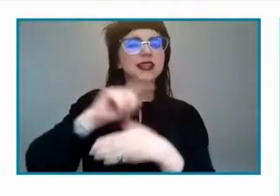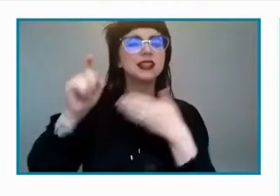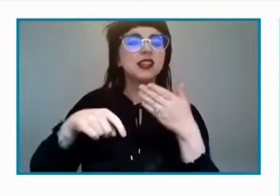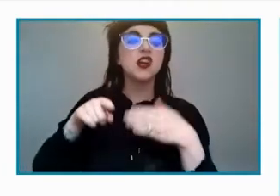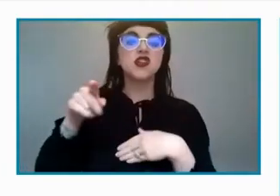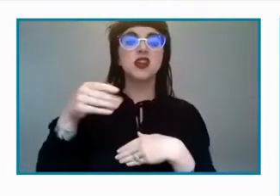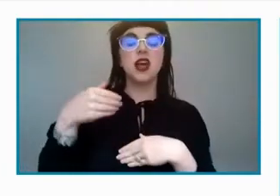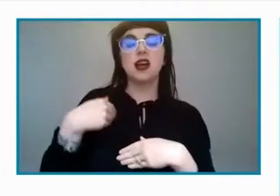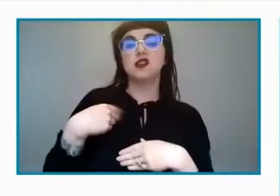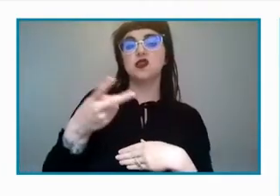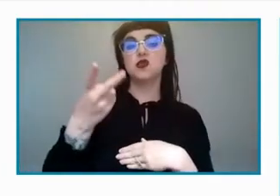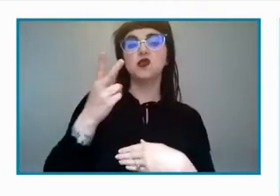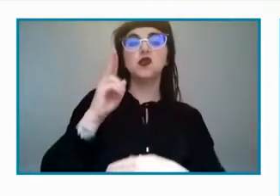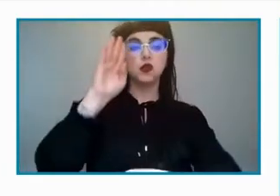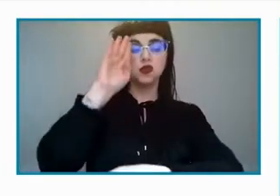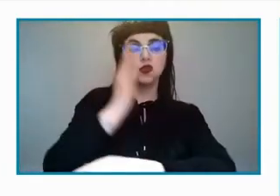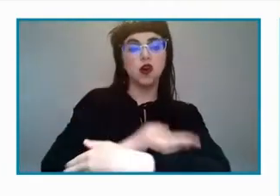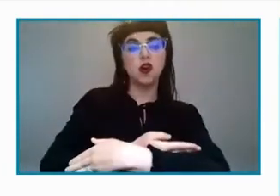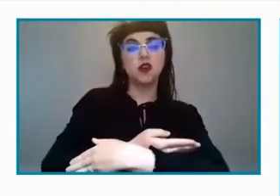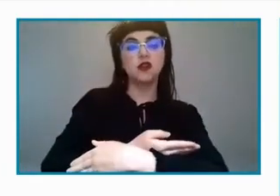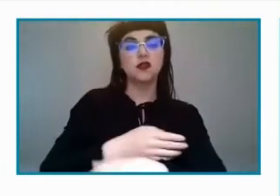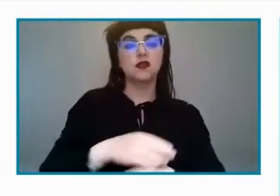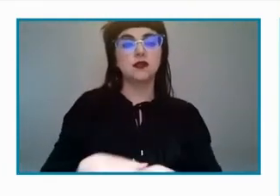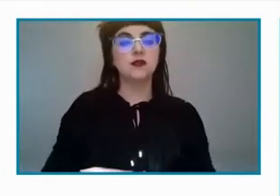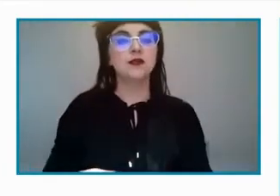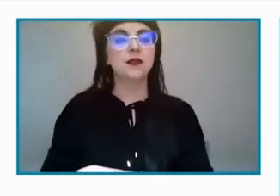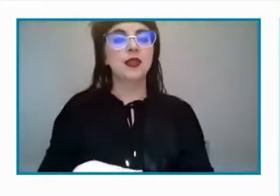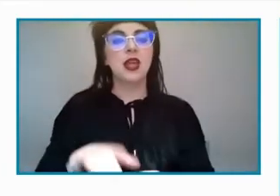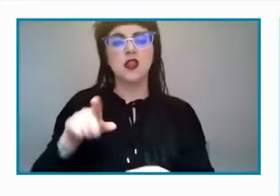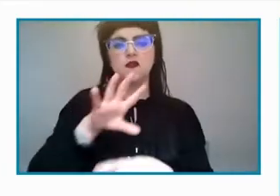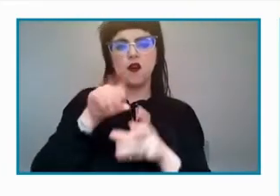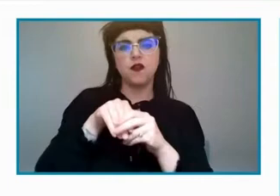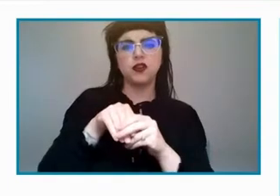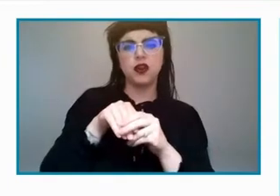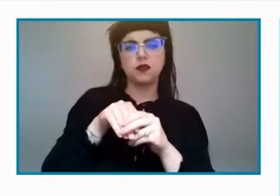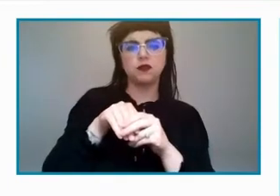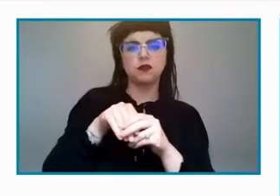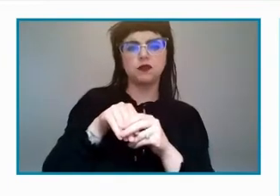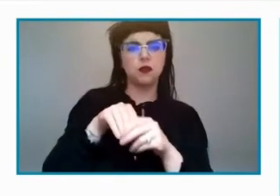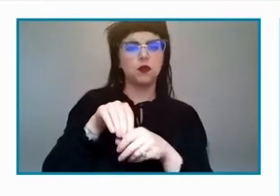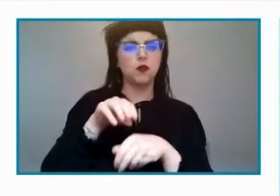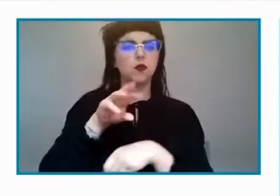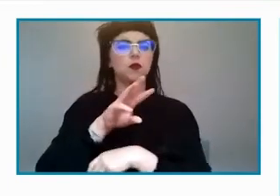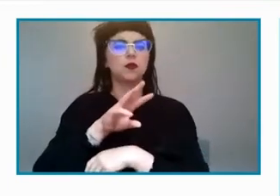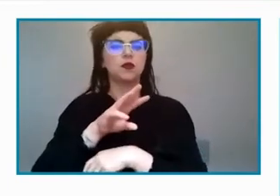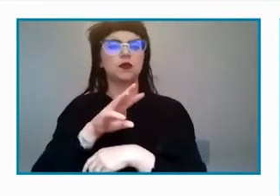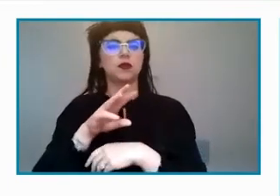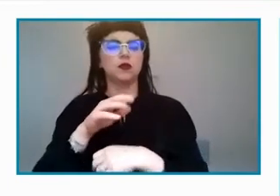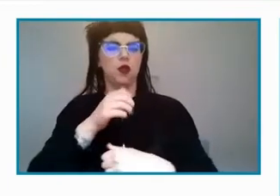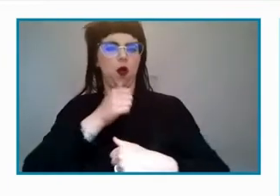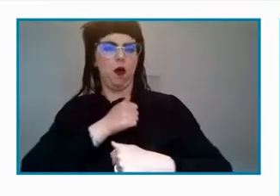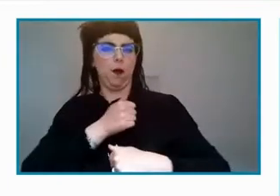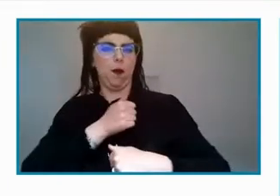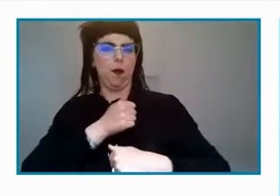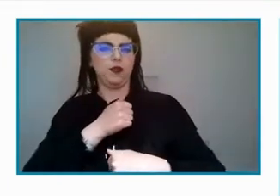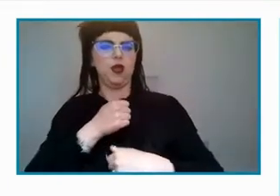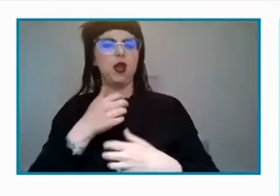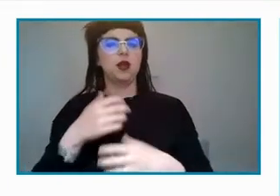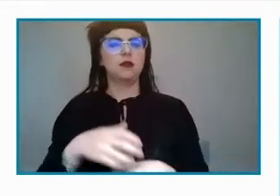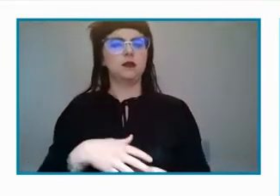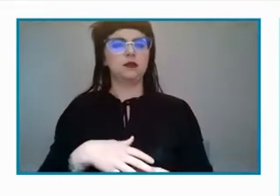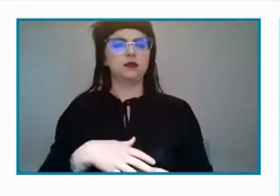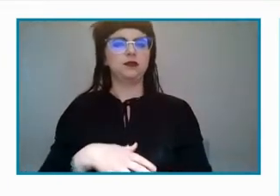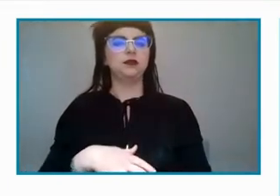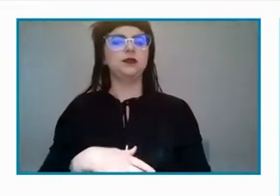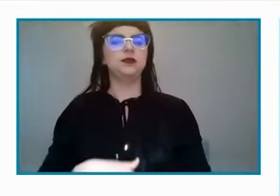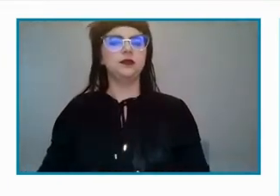veterans, she believes in the power of the arts to bring healing and peace to our returning warriors. So thank you and welcome, Celia. We also